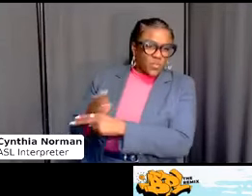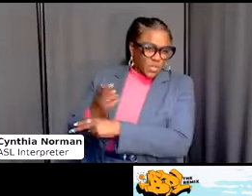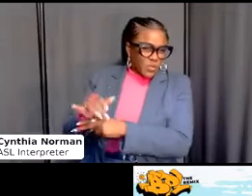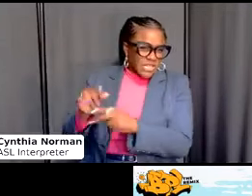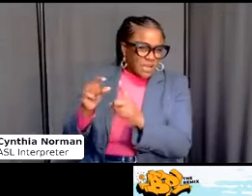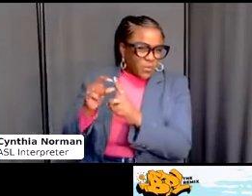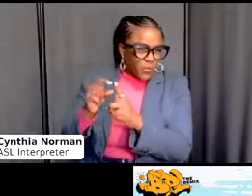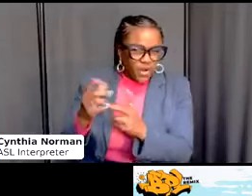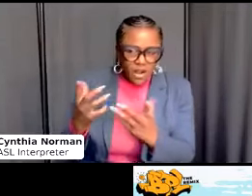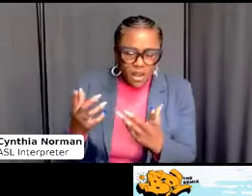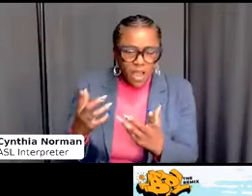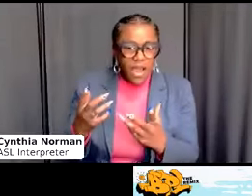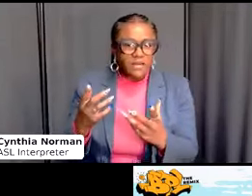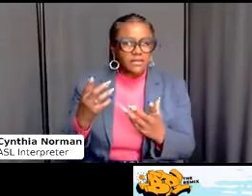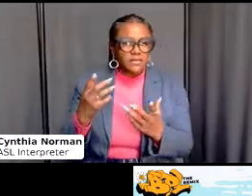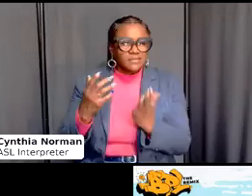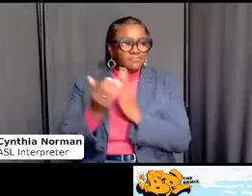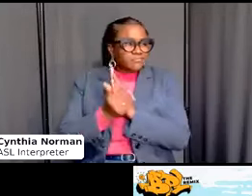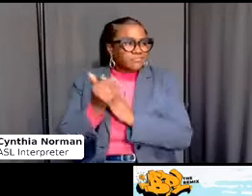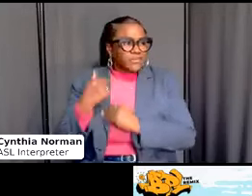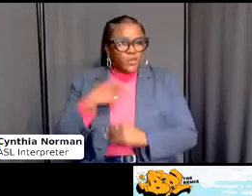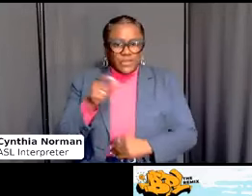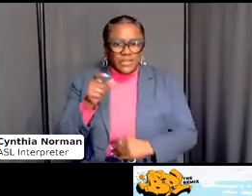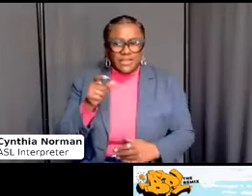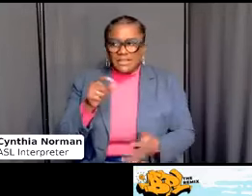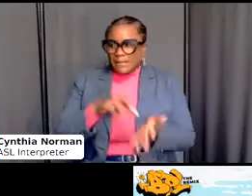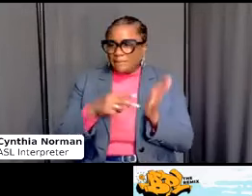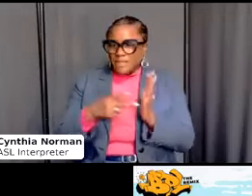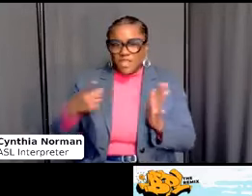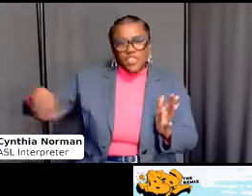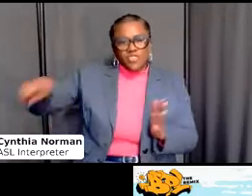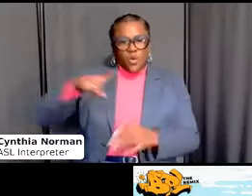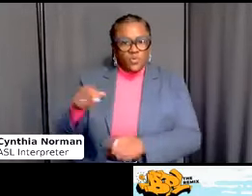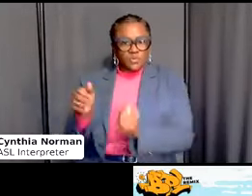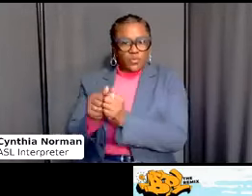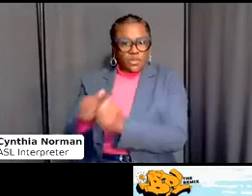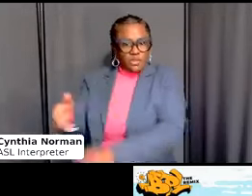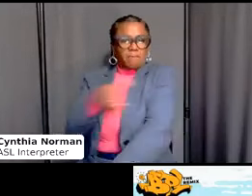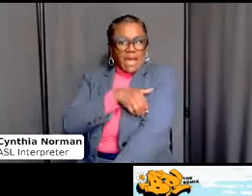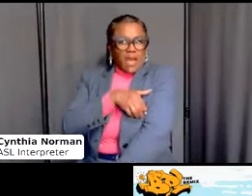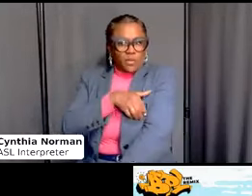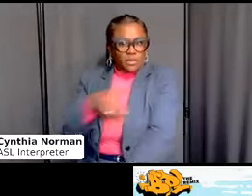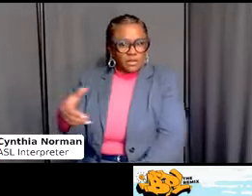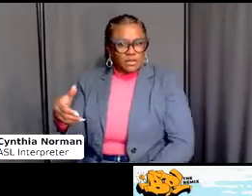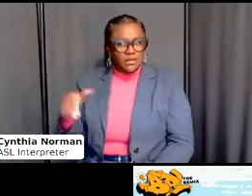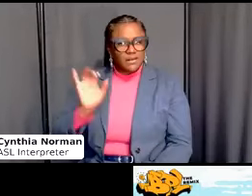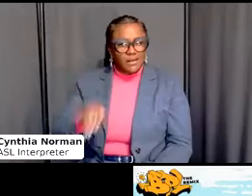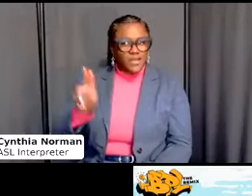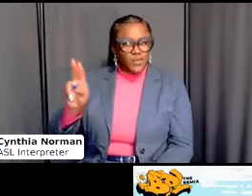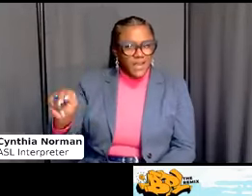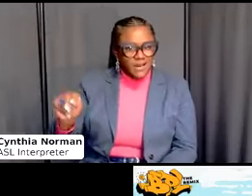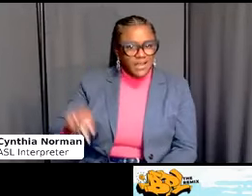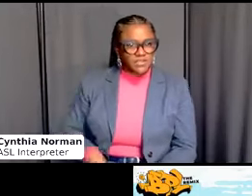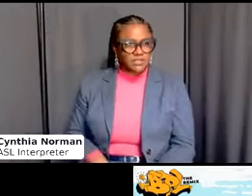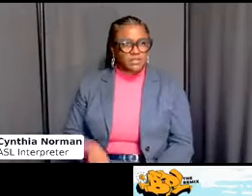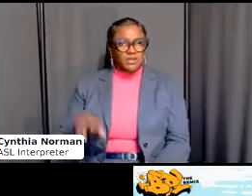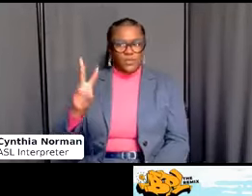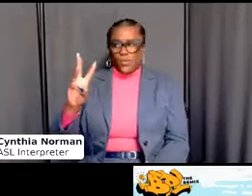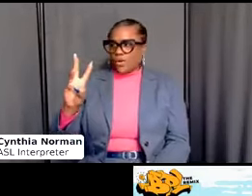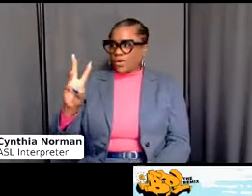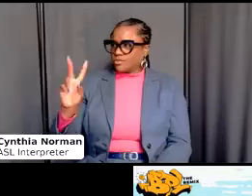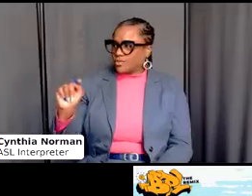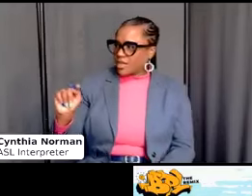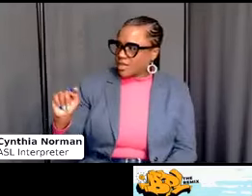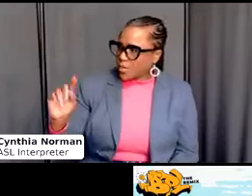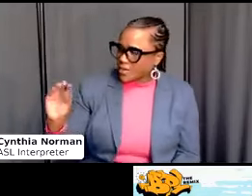of times by default. We also mean those that are most powerful, like those in the United Nations and the World Trade Organization and the World